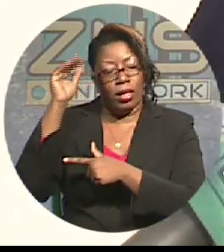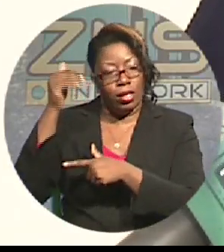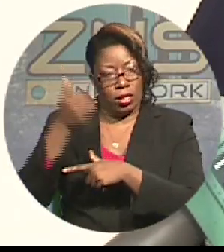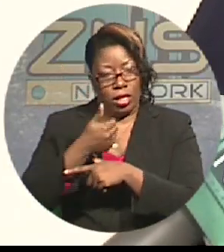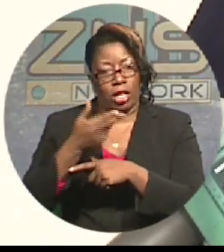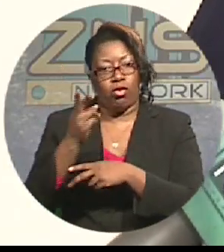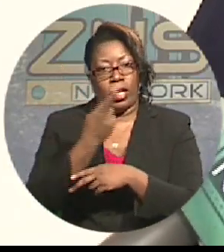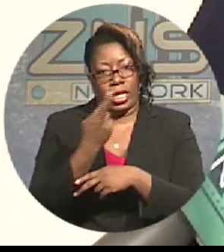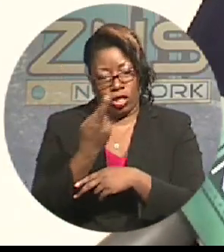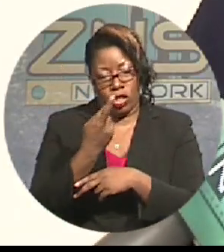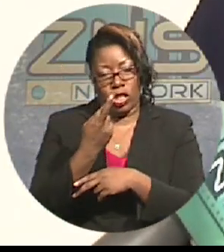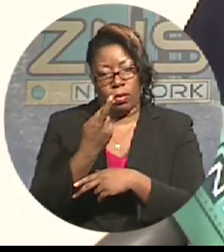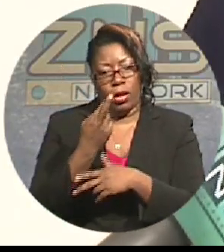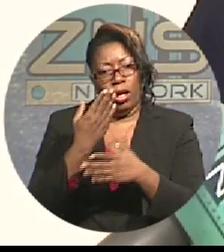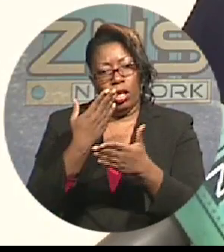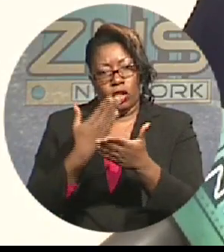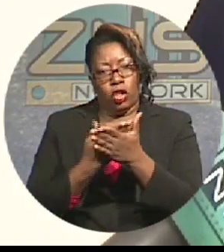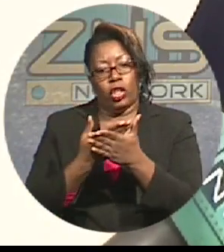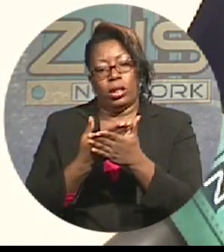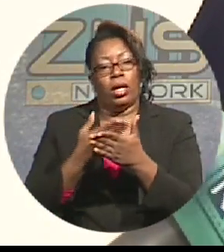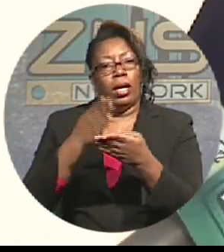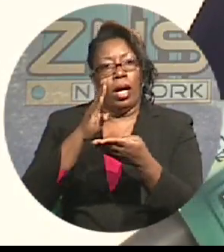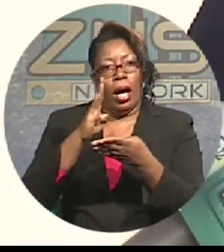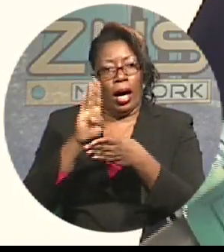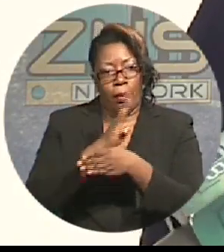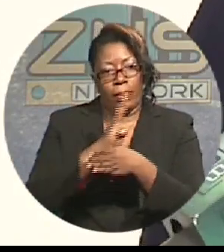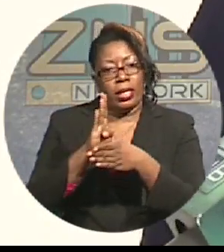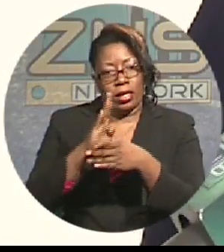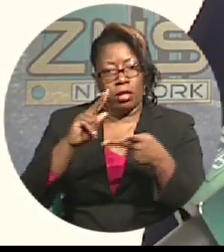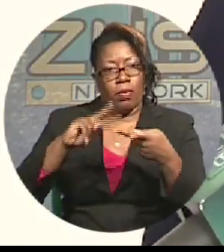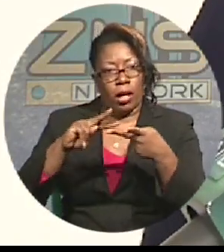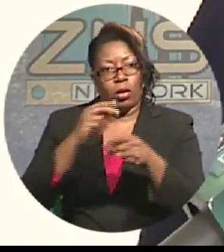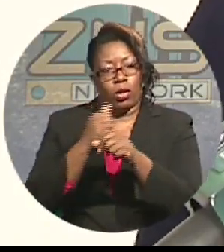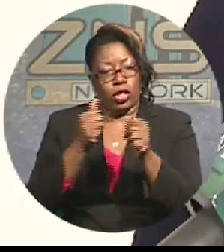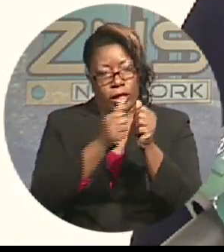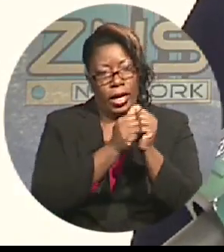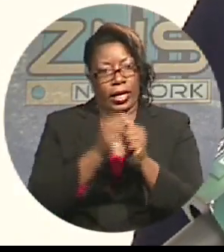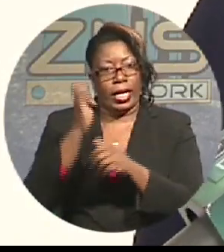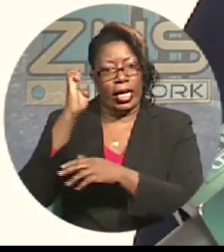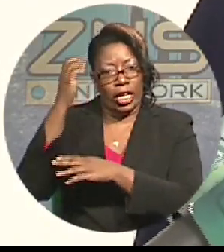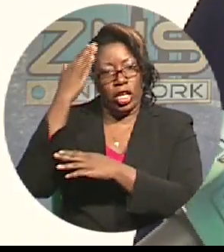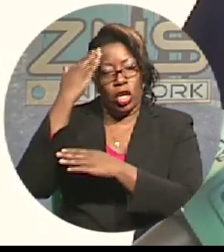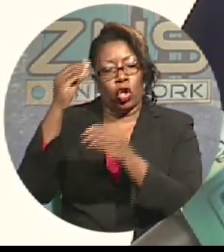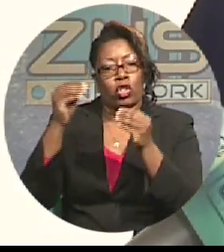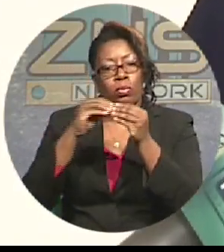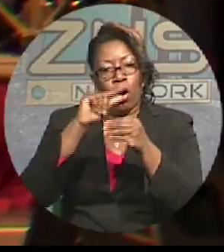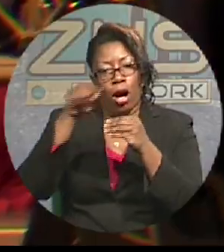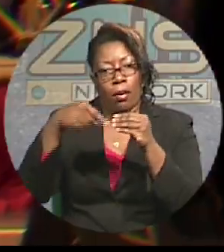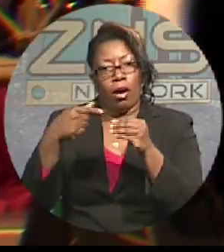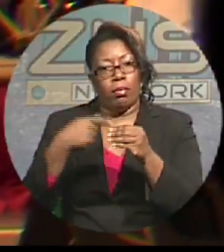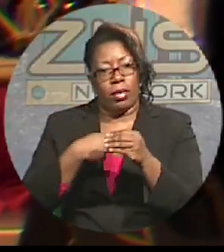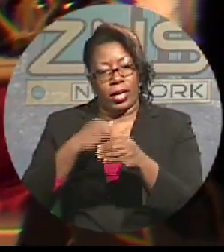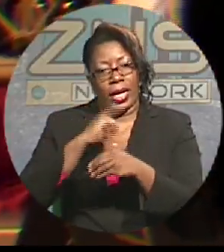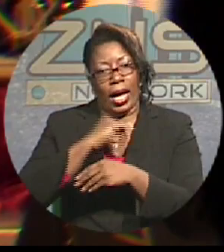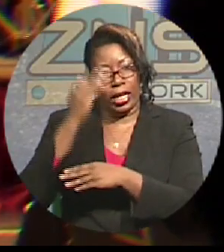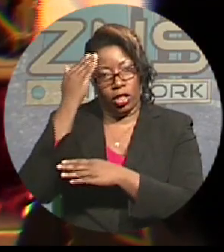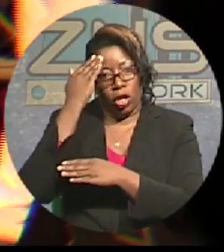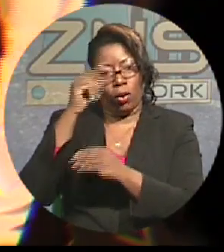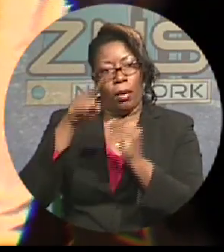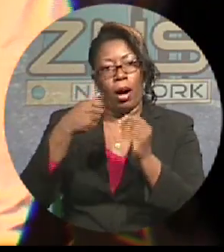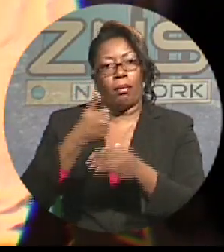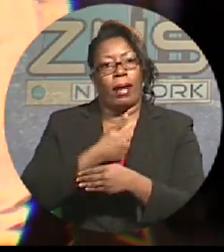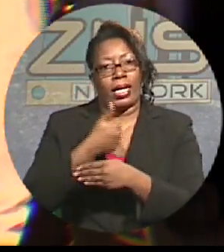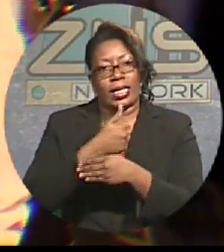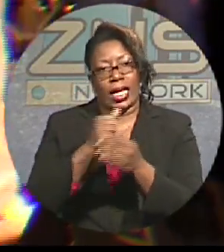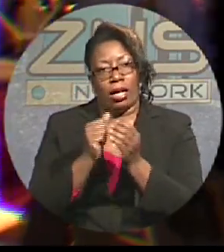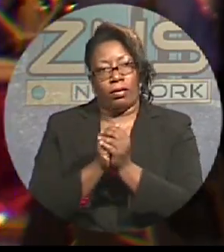you know, business partners. He knew everything about me, knew more about me, and I knew about myself. King Eric's career spanned